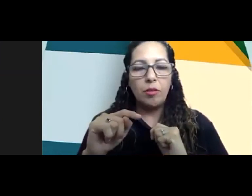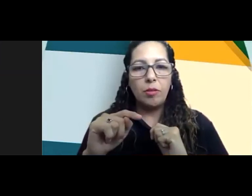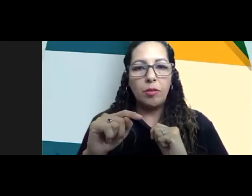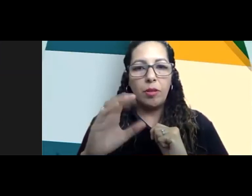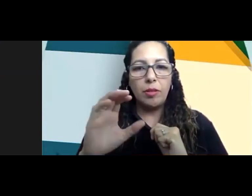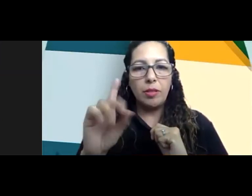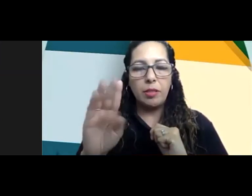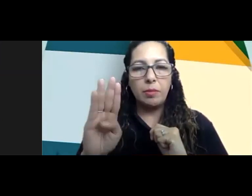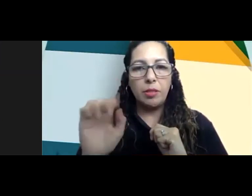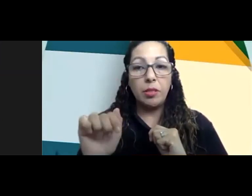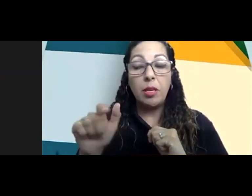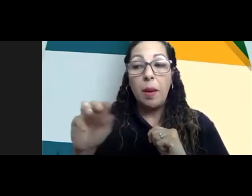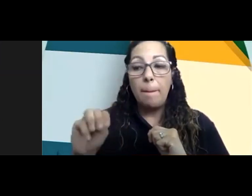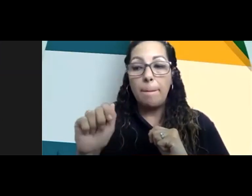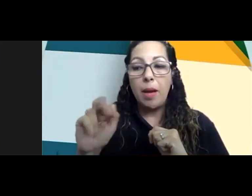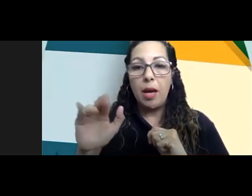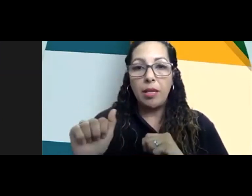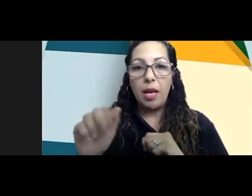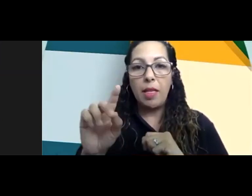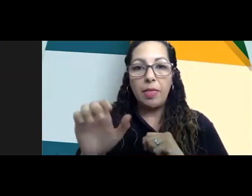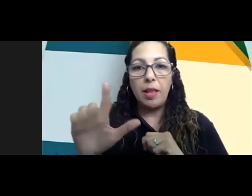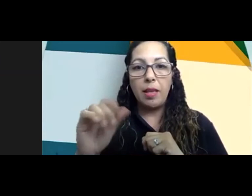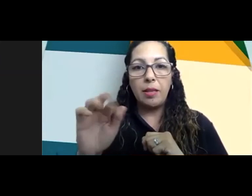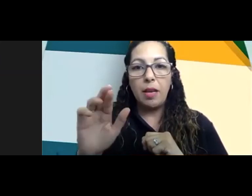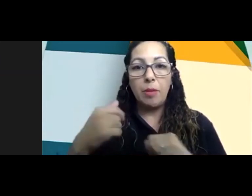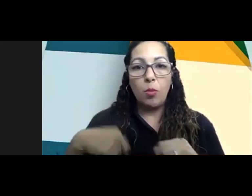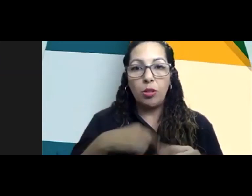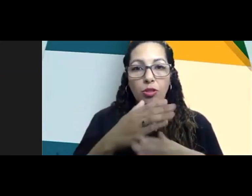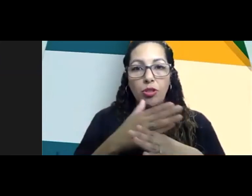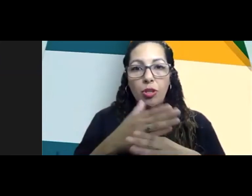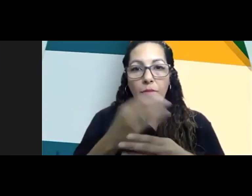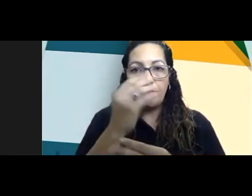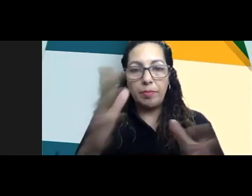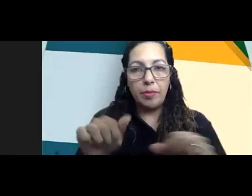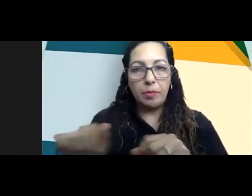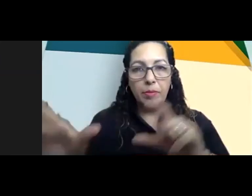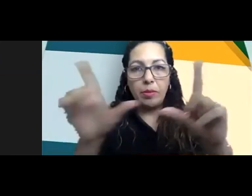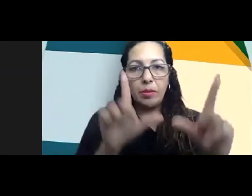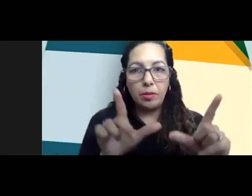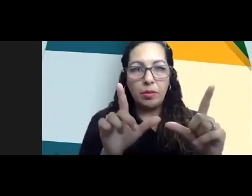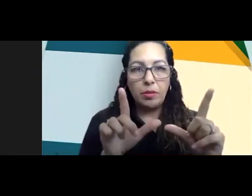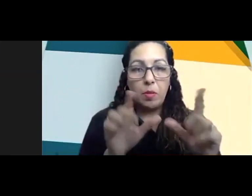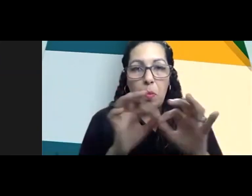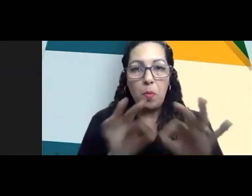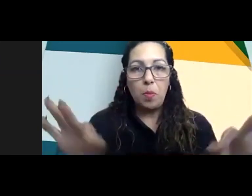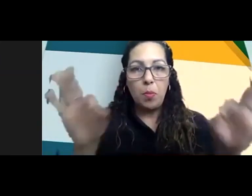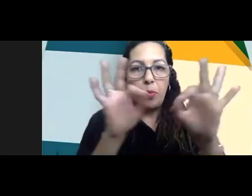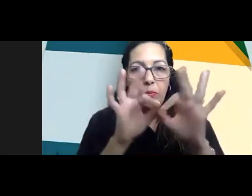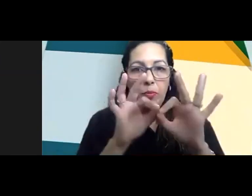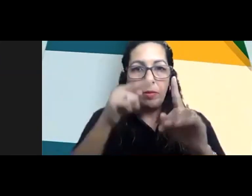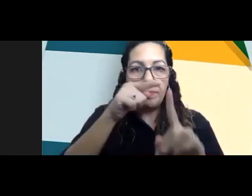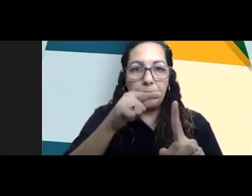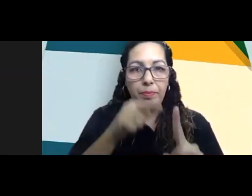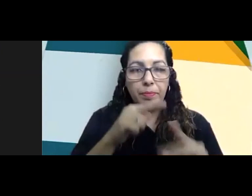Carmen Figueroa, will be sharing with us a presentation with very important details